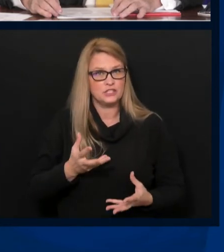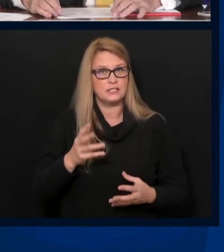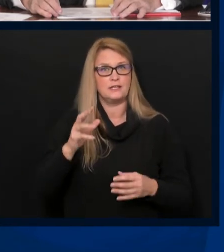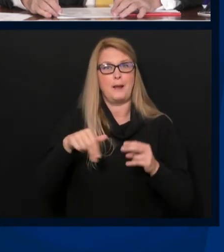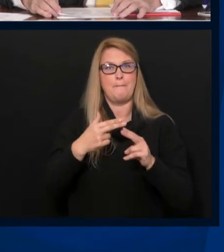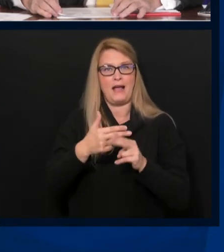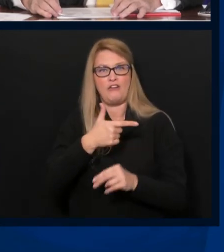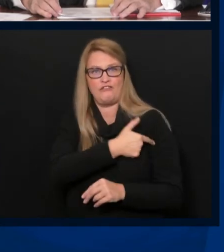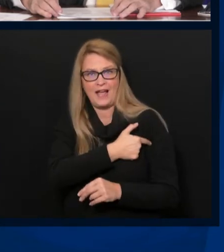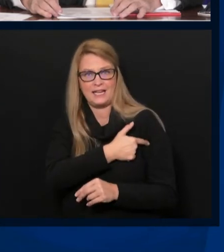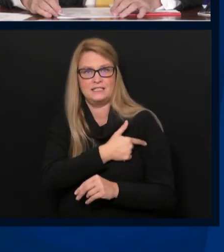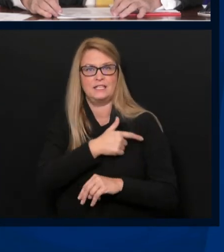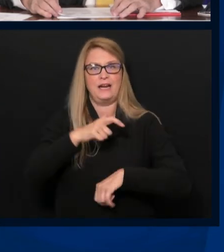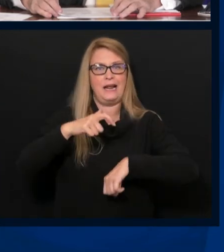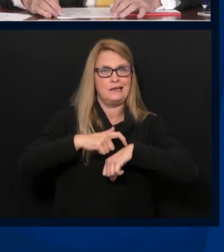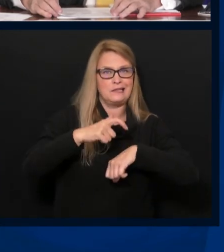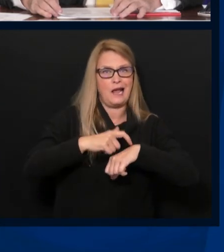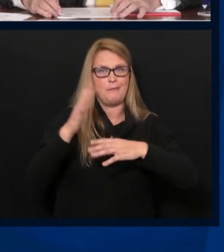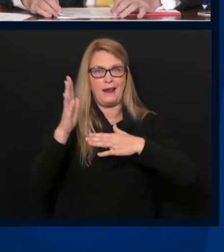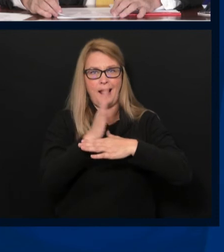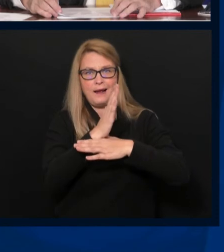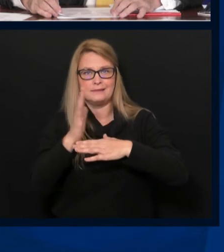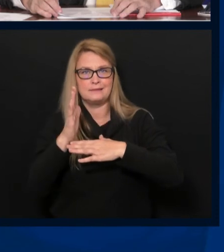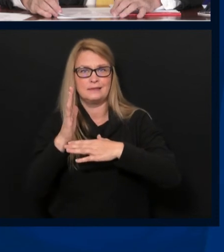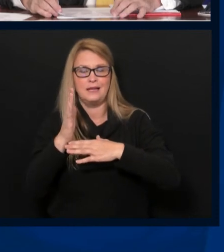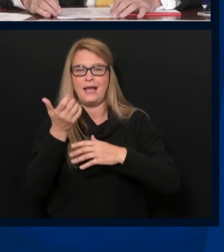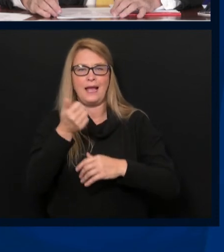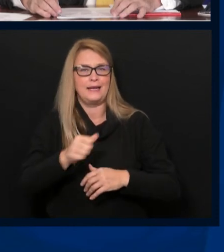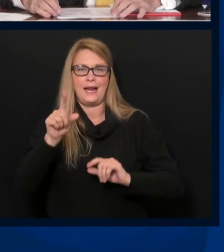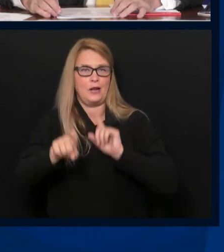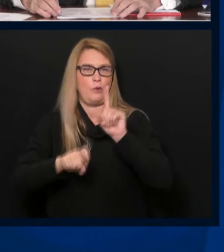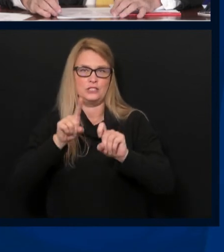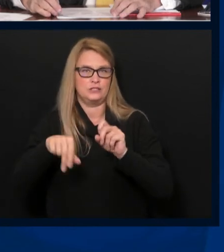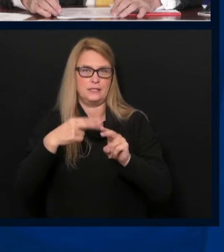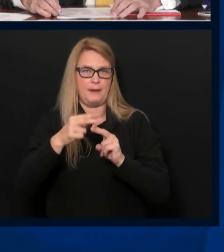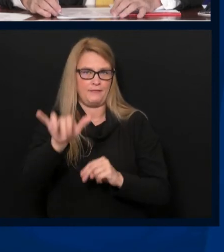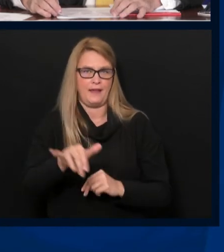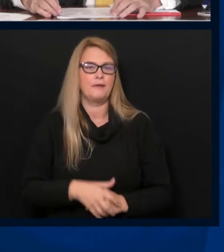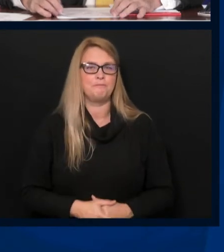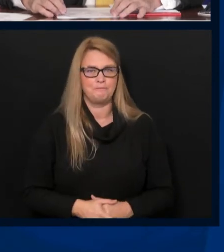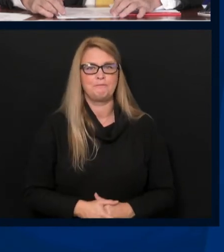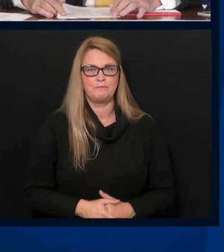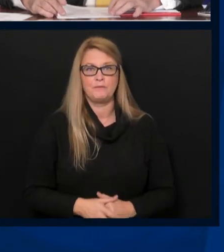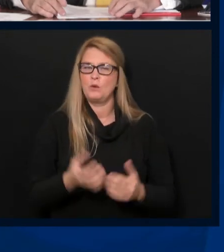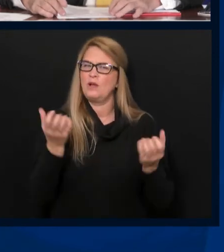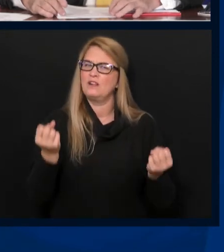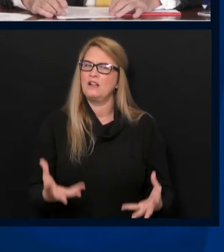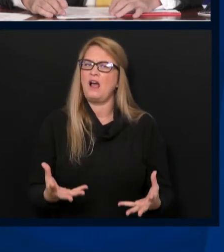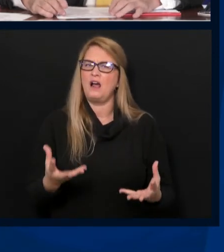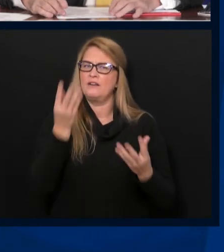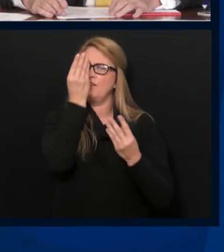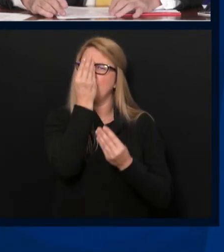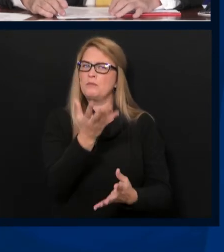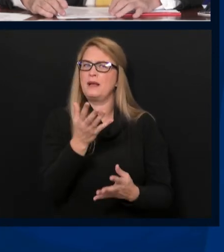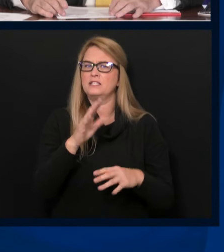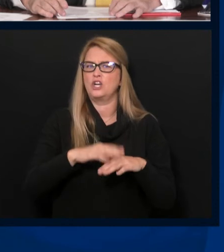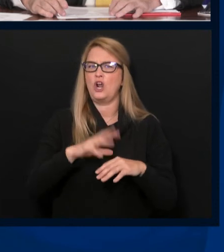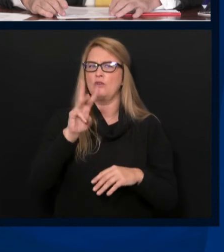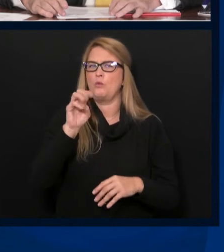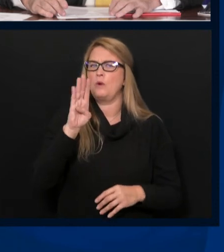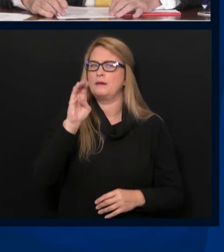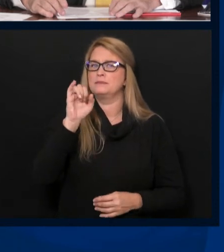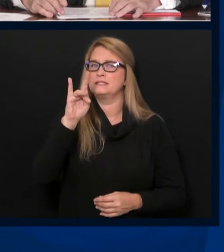and the timeliness and any other questions about the vaccines. We have a lot of information on the COVID website.